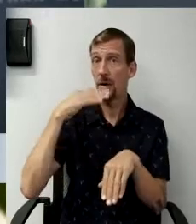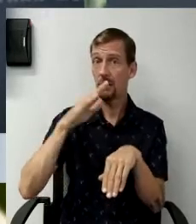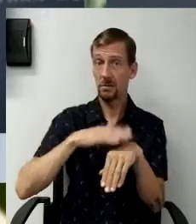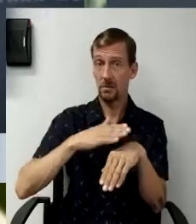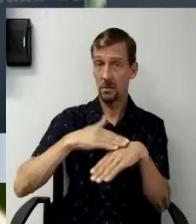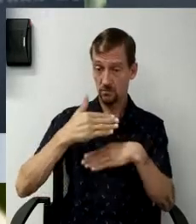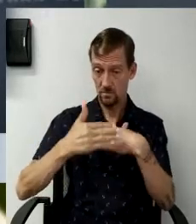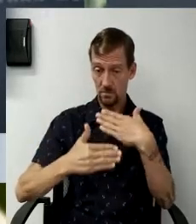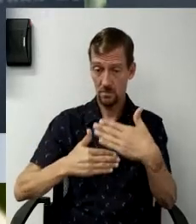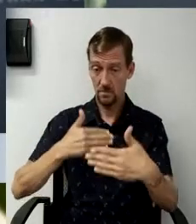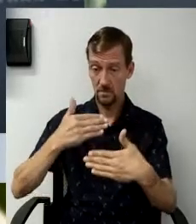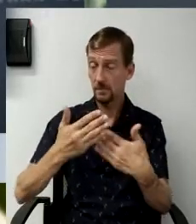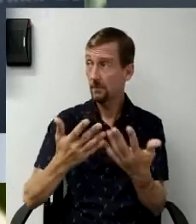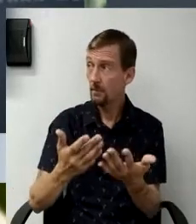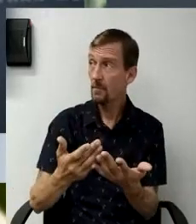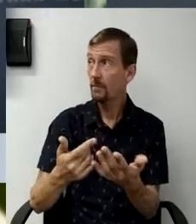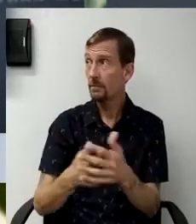pace